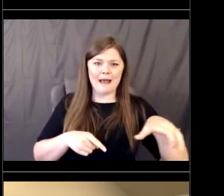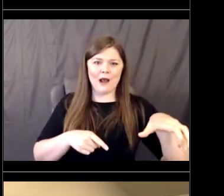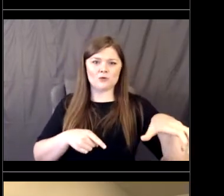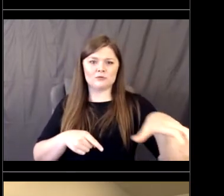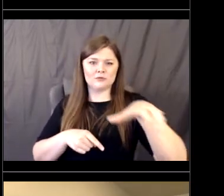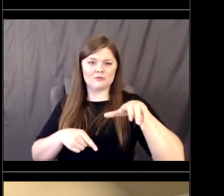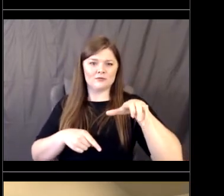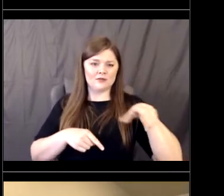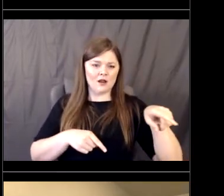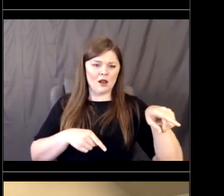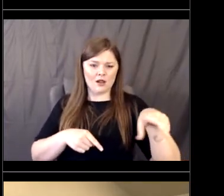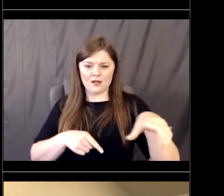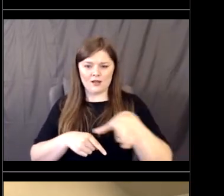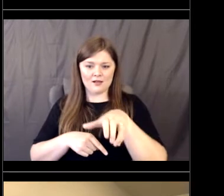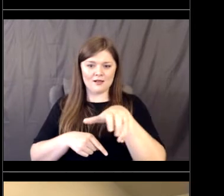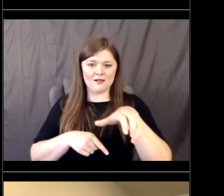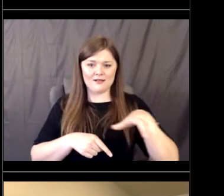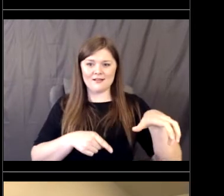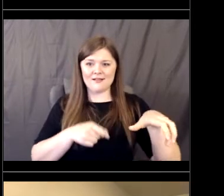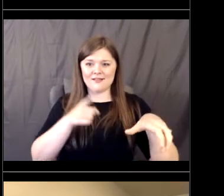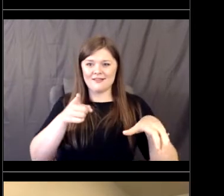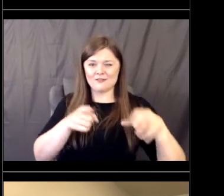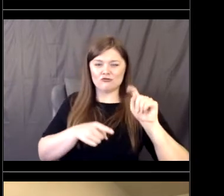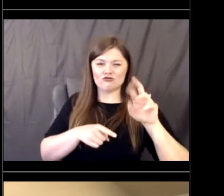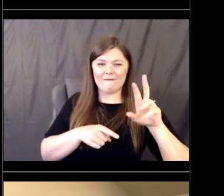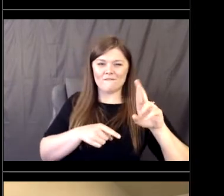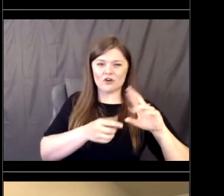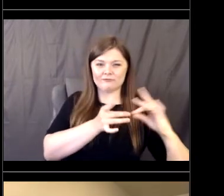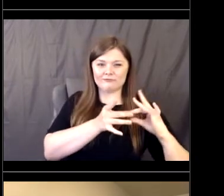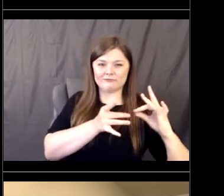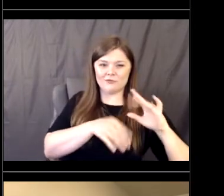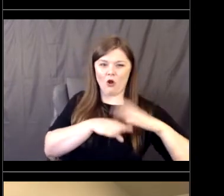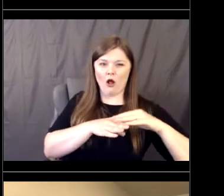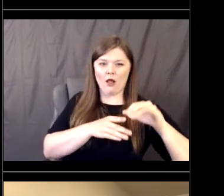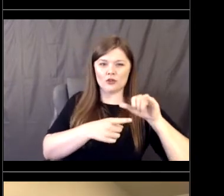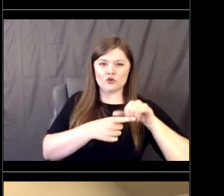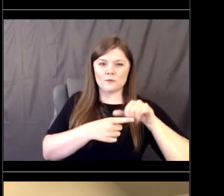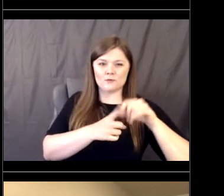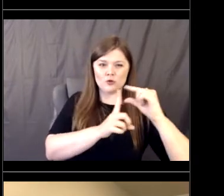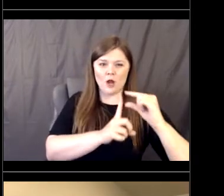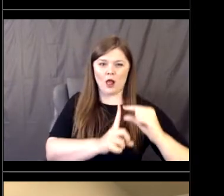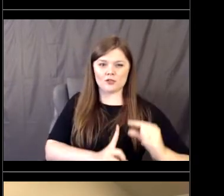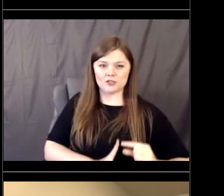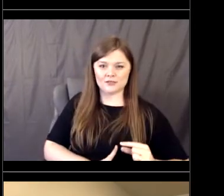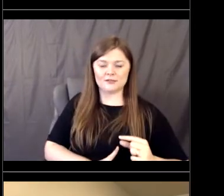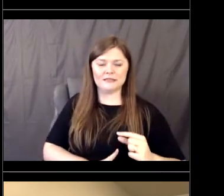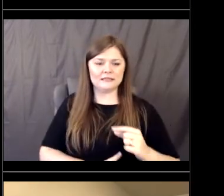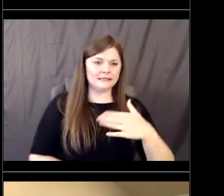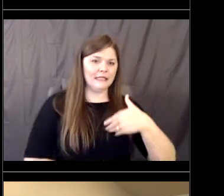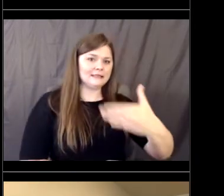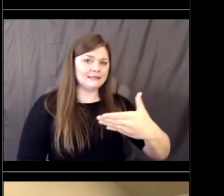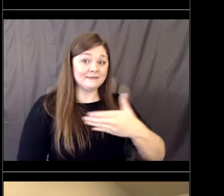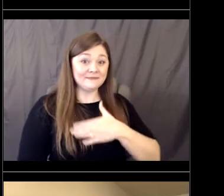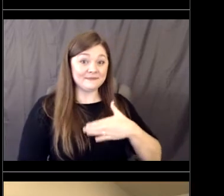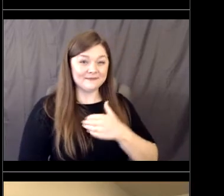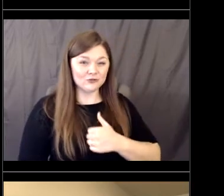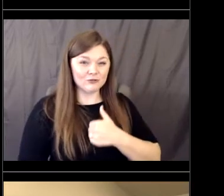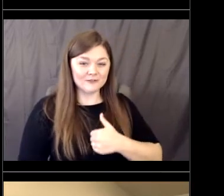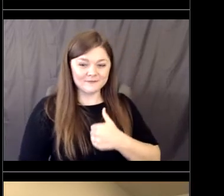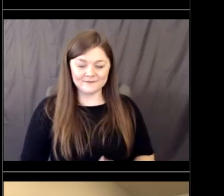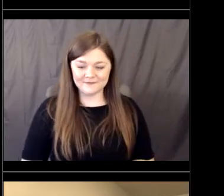for us. You're on the terminology sign, Jason. Yeah, I'm trying to advance to the next one. Sorry.